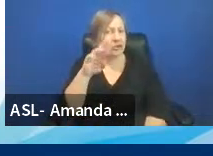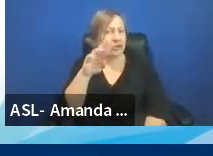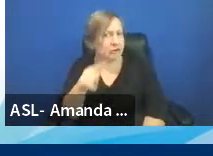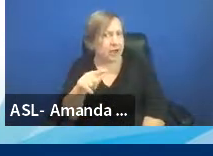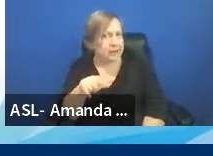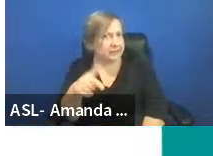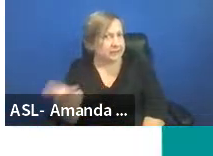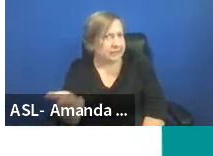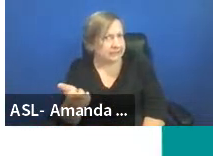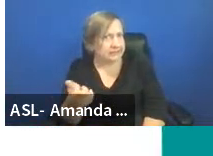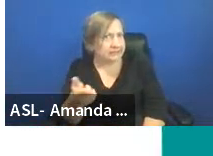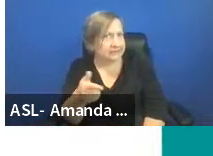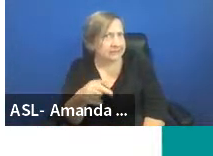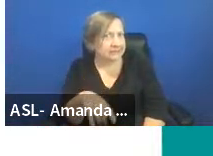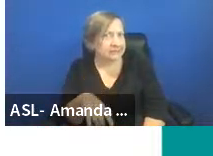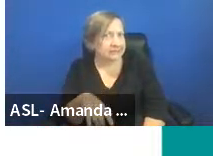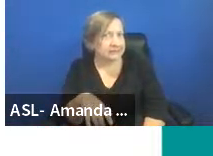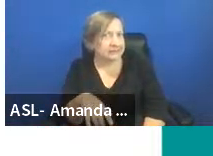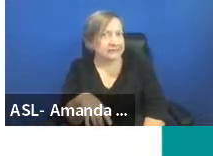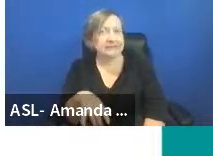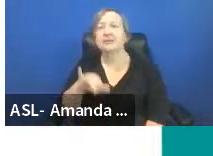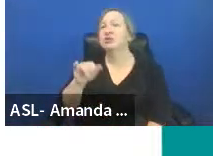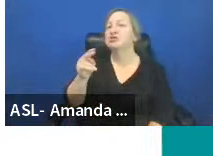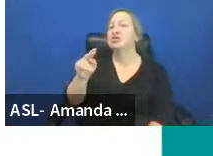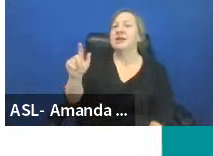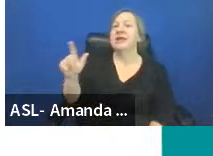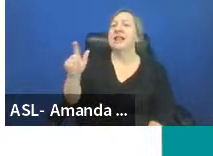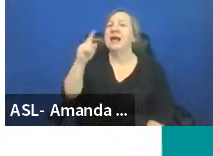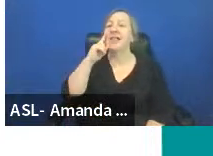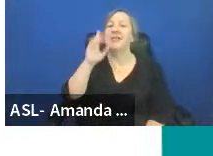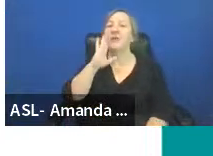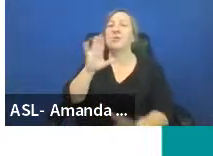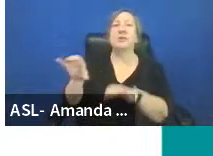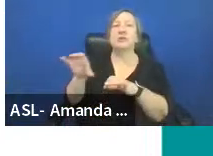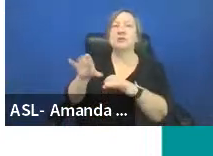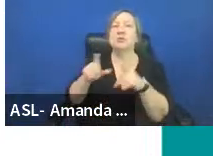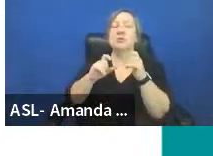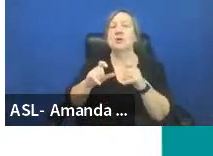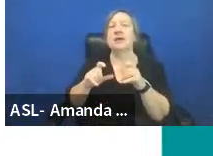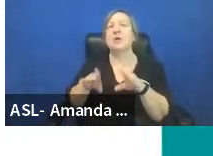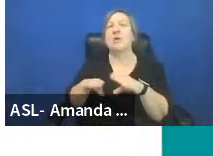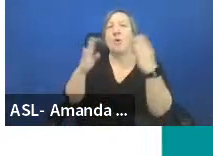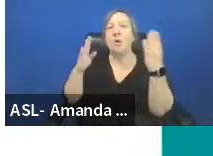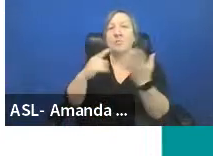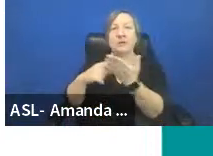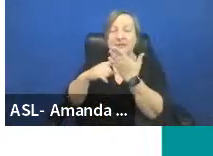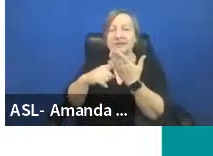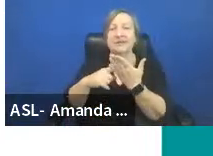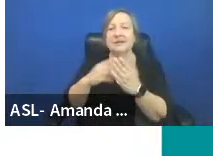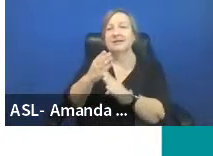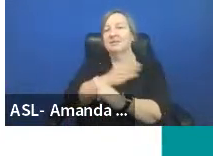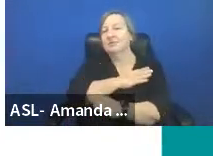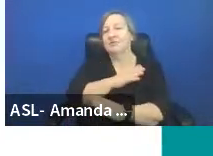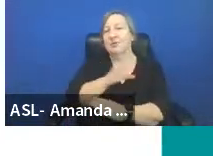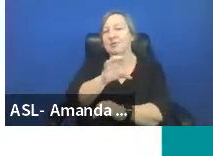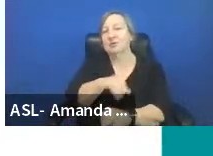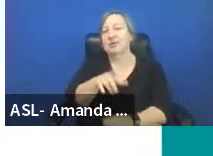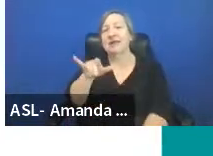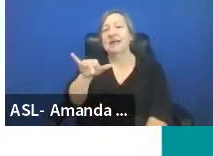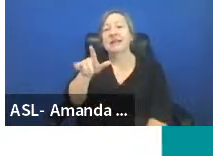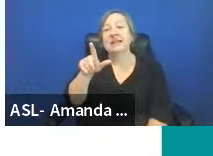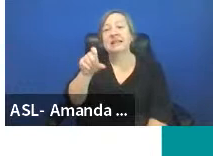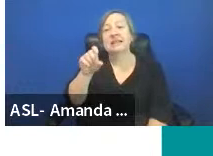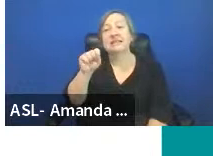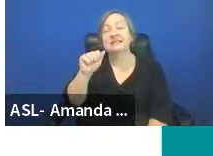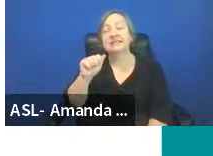get to go next? I think we're going to do a quick that's right. open dialogue, but maybe before we do that, Lisa, we'd love to